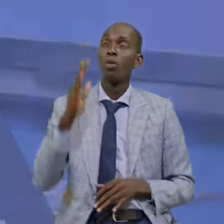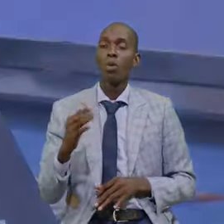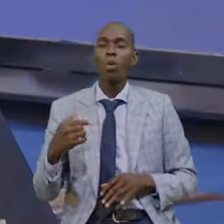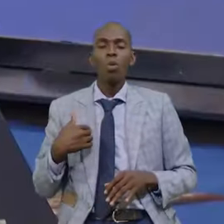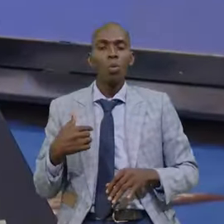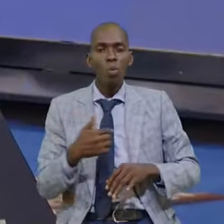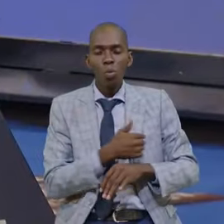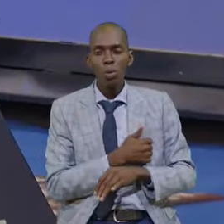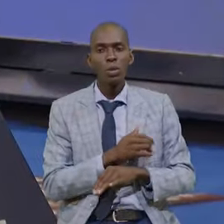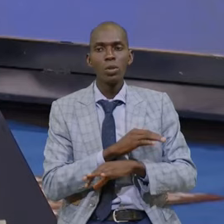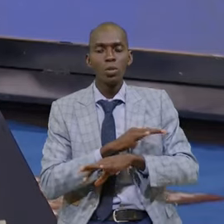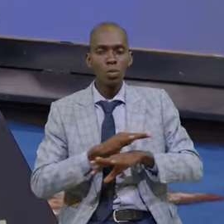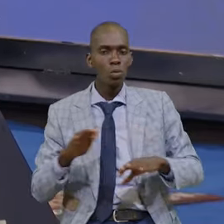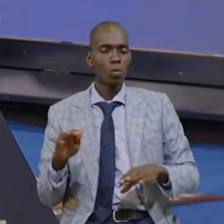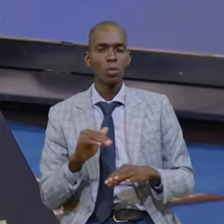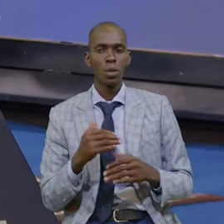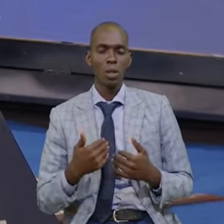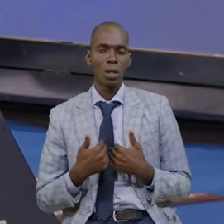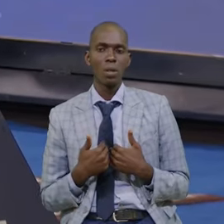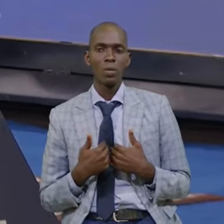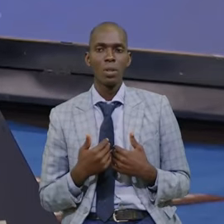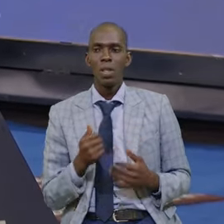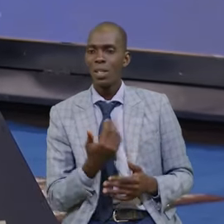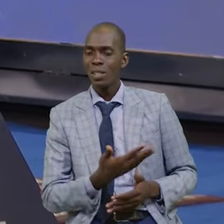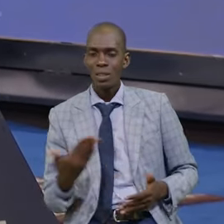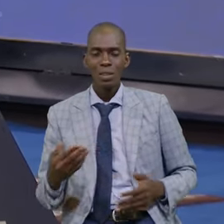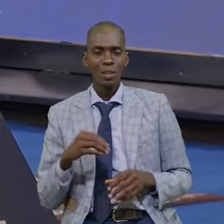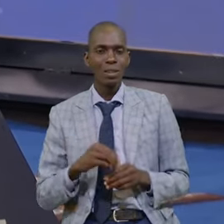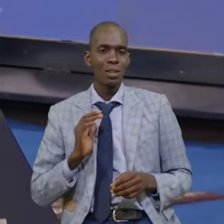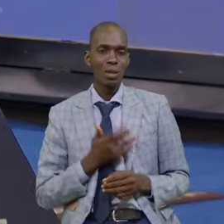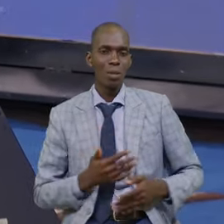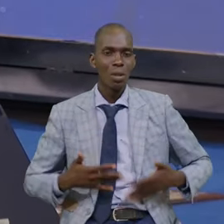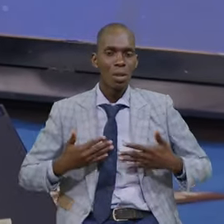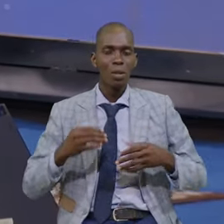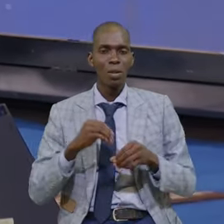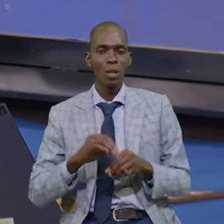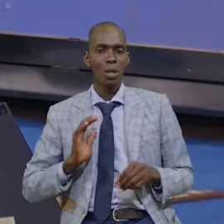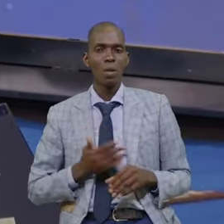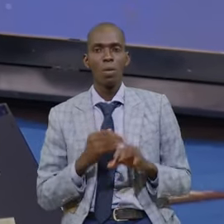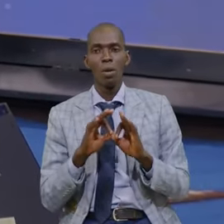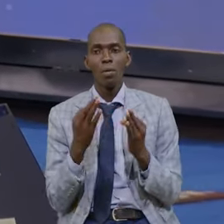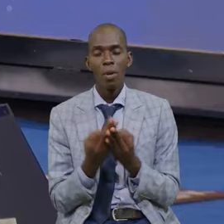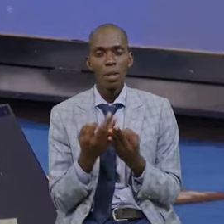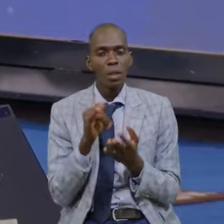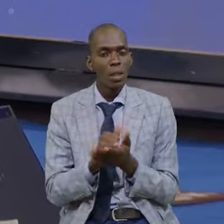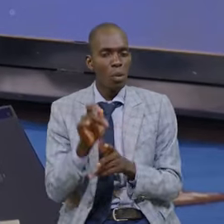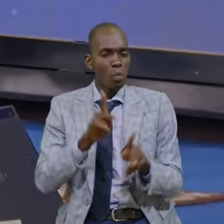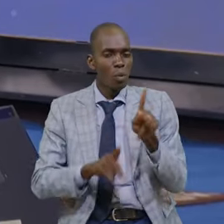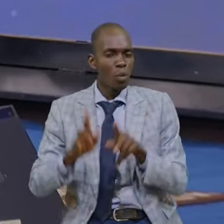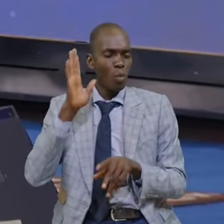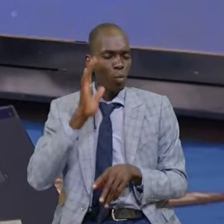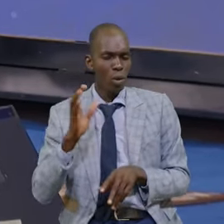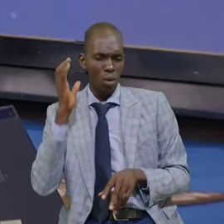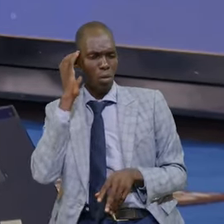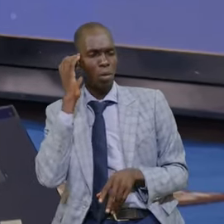we shouldn't have anything in our lives, anything in our families, that people will hear and say, he